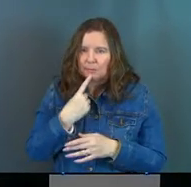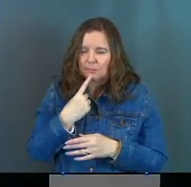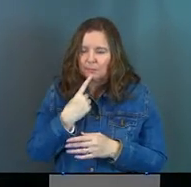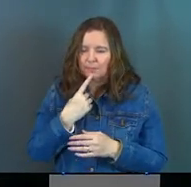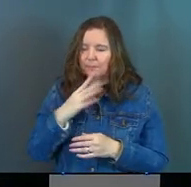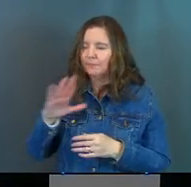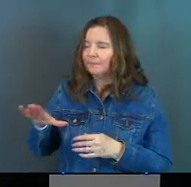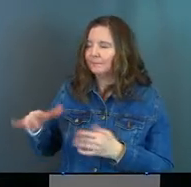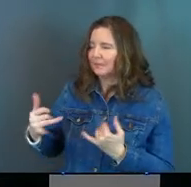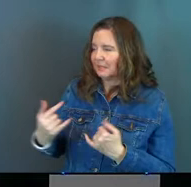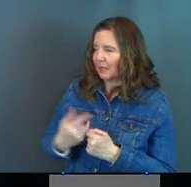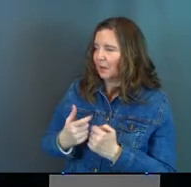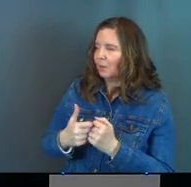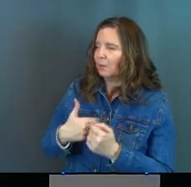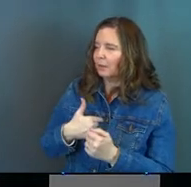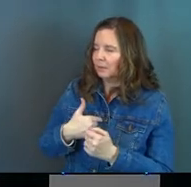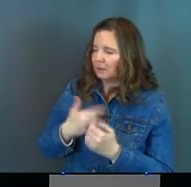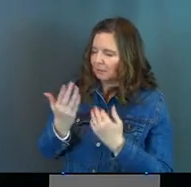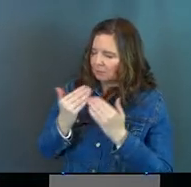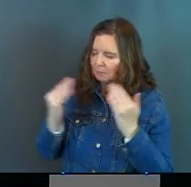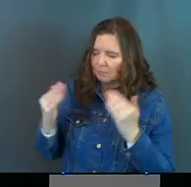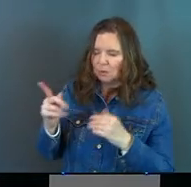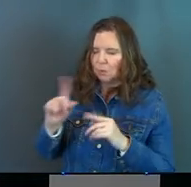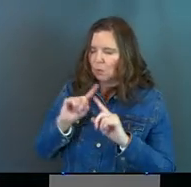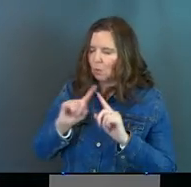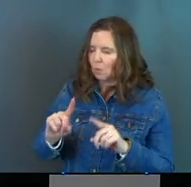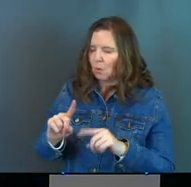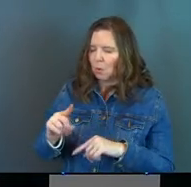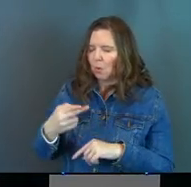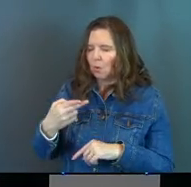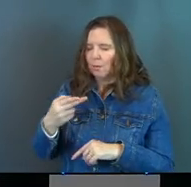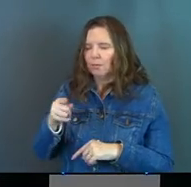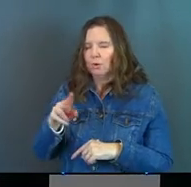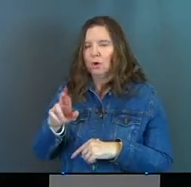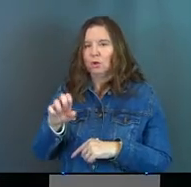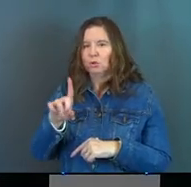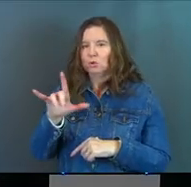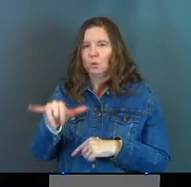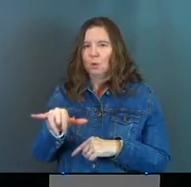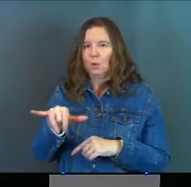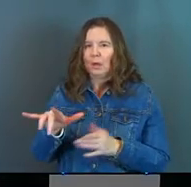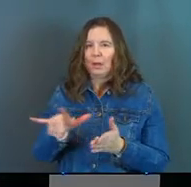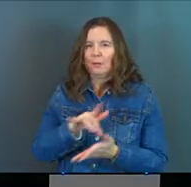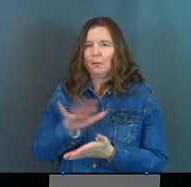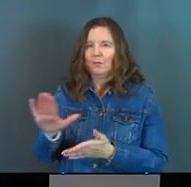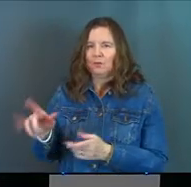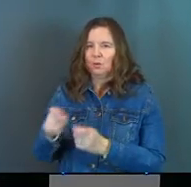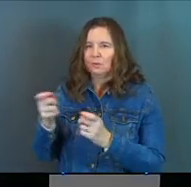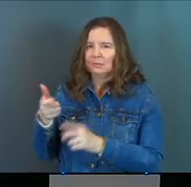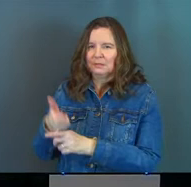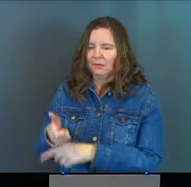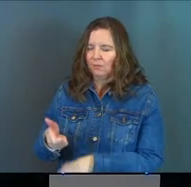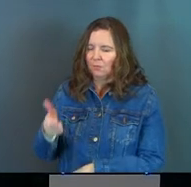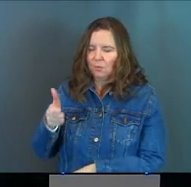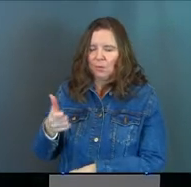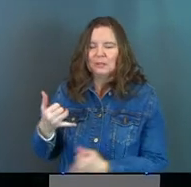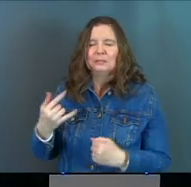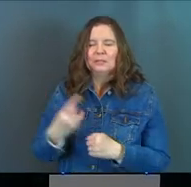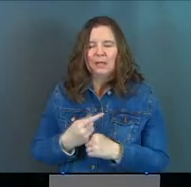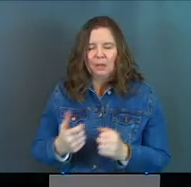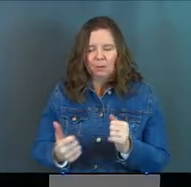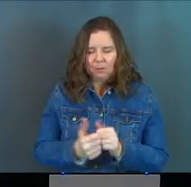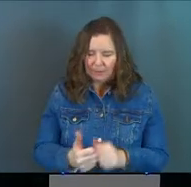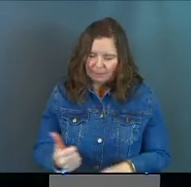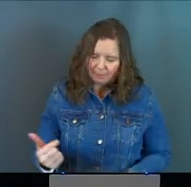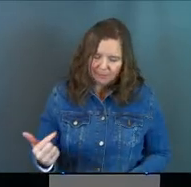"Today you'll be with me in paradise. You will not go to purgatory and pay for your sins. Today you'll be with